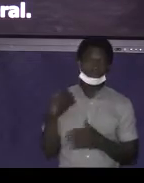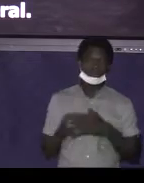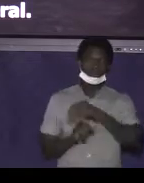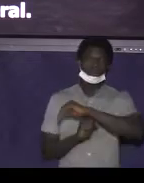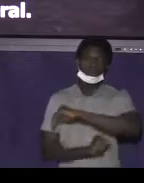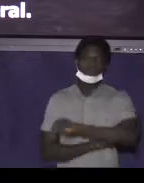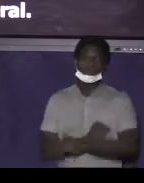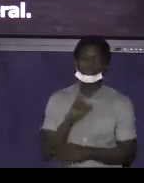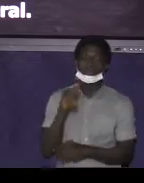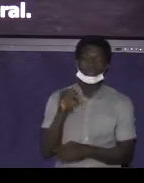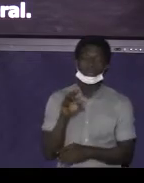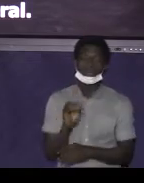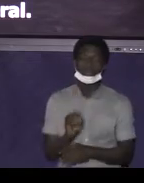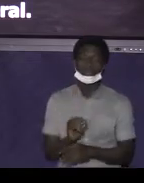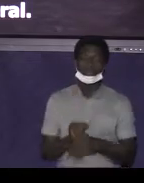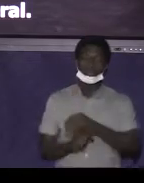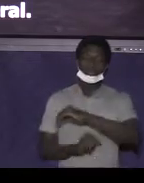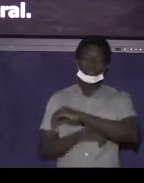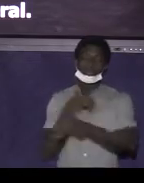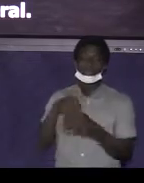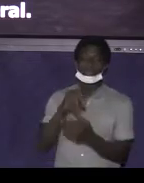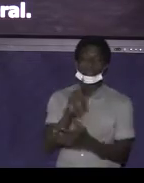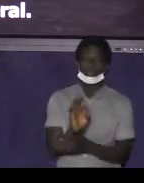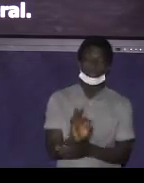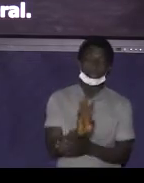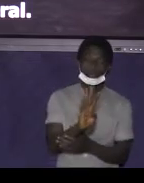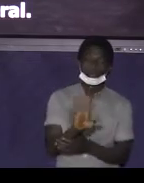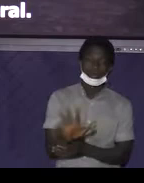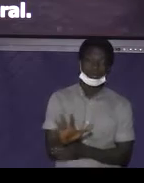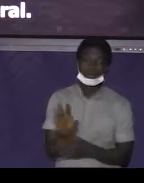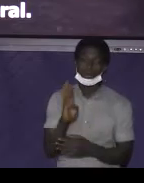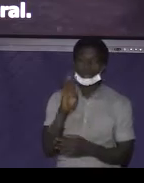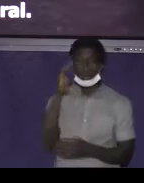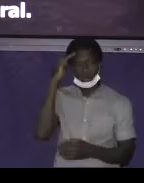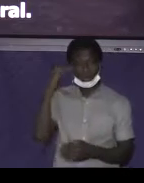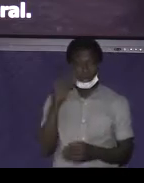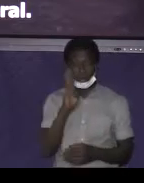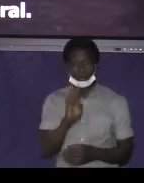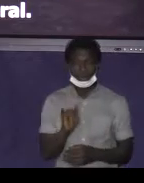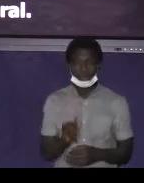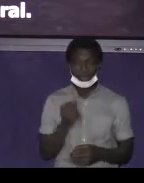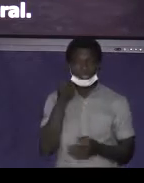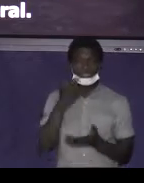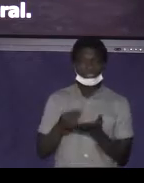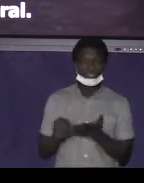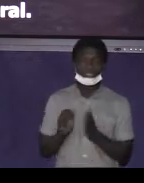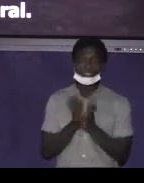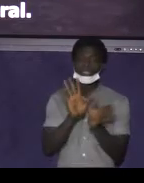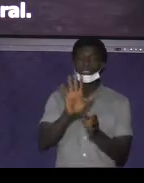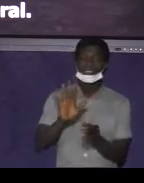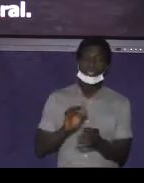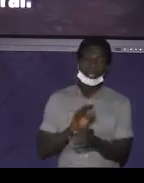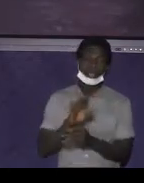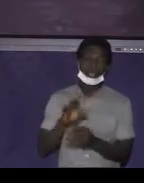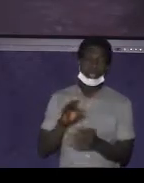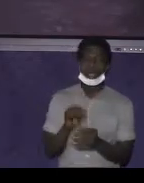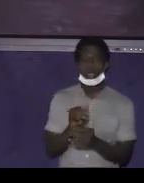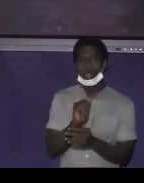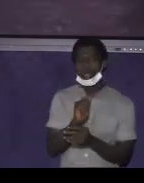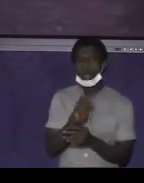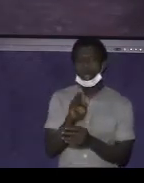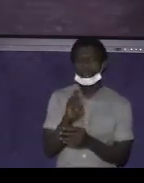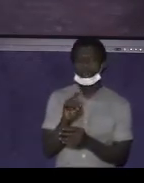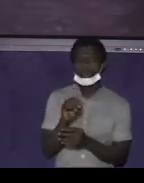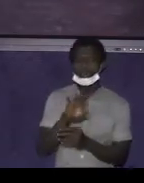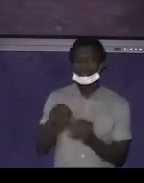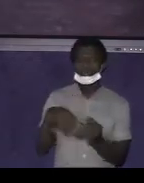it was founded, UN was founded in 1945. It's headed by its Secretary General. And almost all independent nations